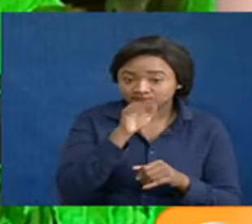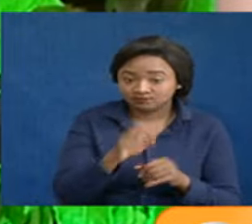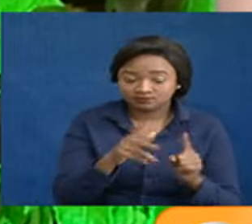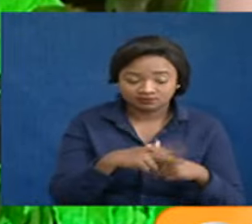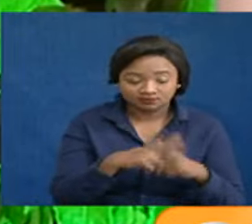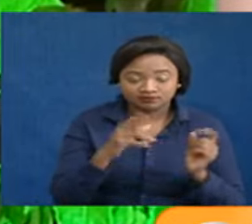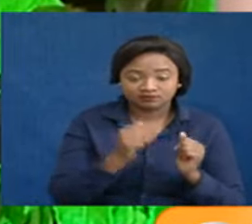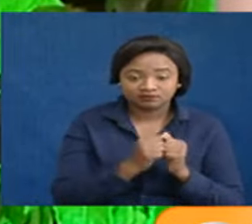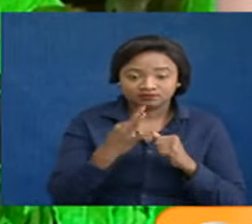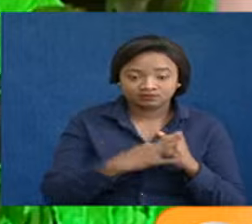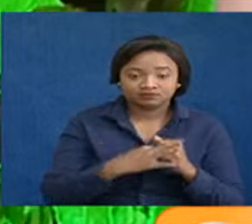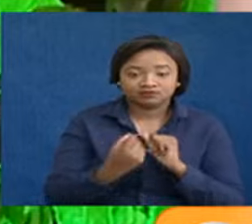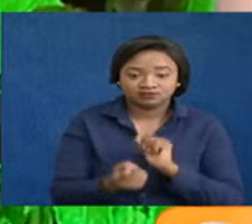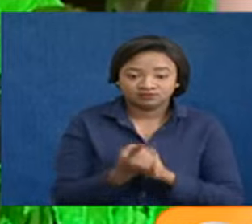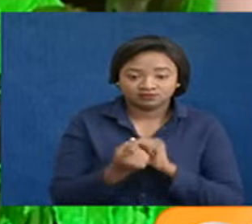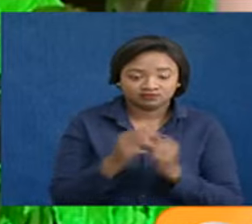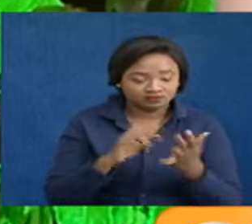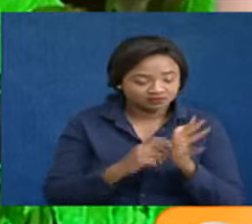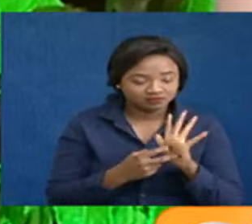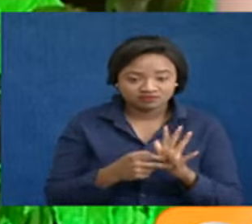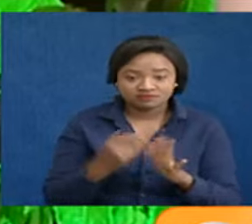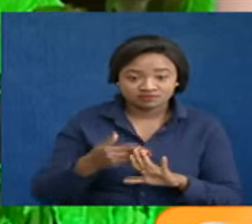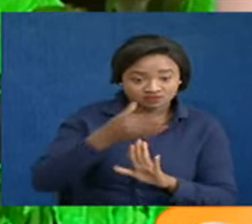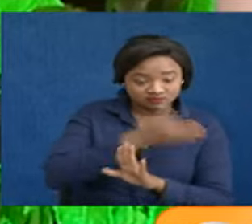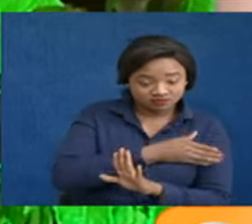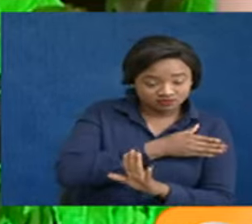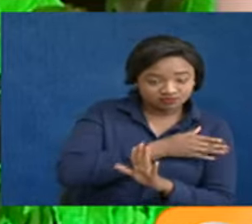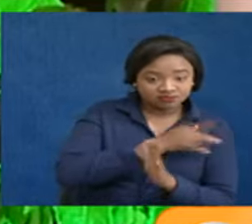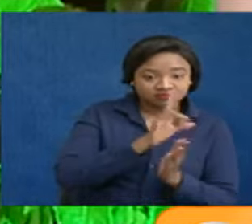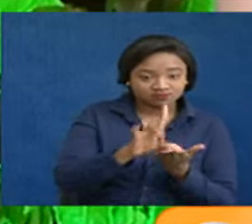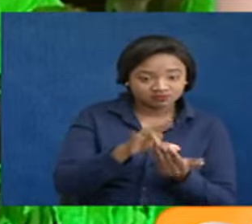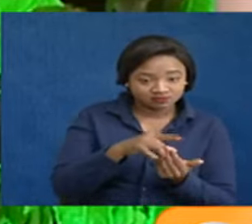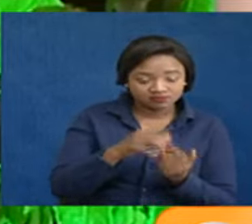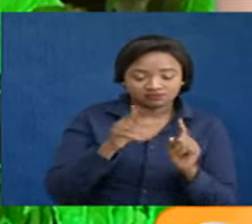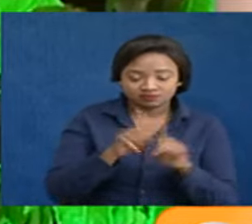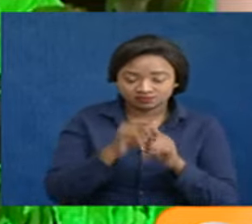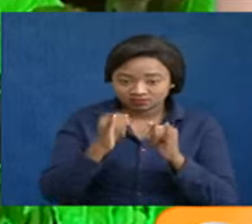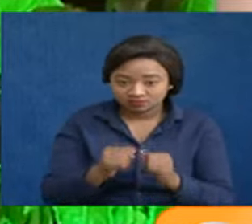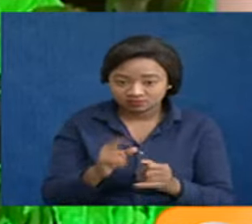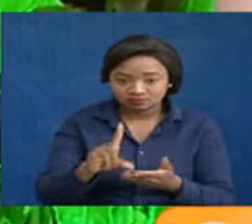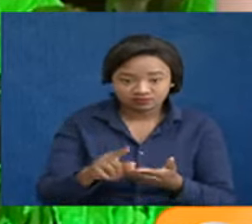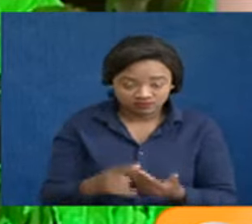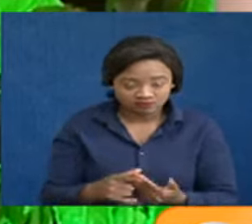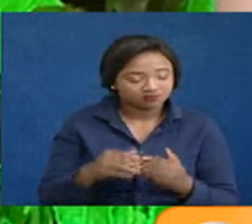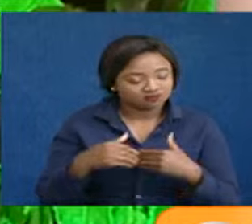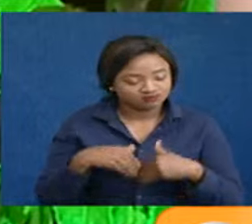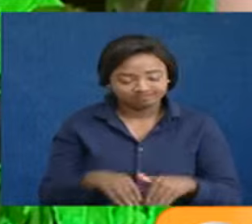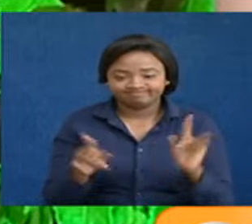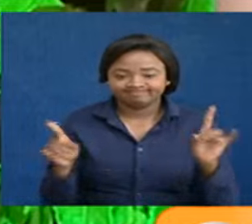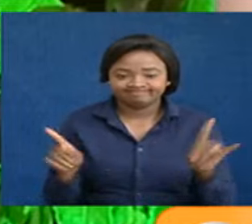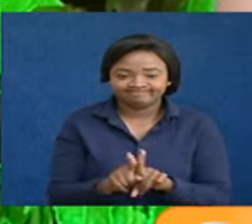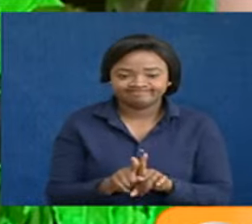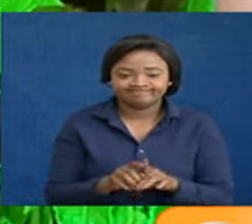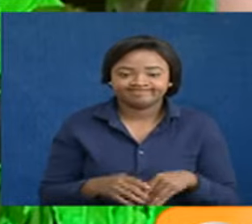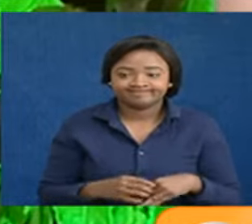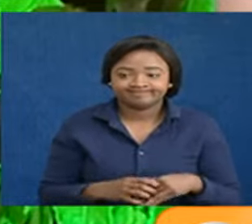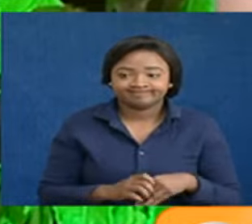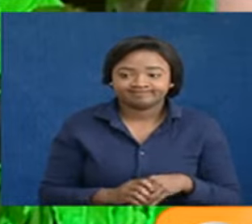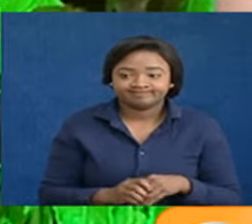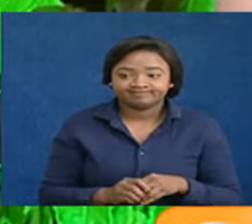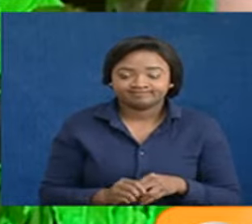of November, applies to all new and existing Kenya shillings denominated credit facilities. CEO Dr. James Mwangi says this